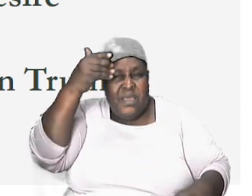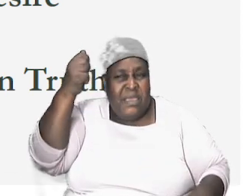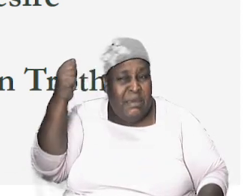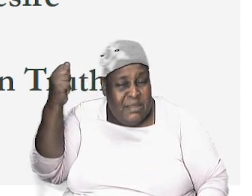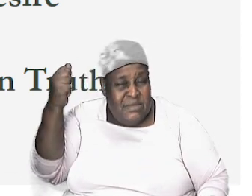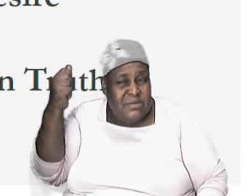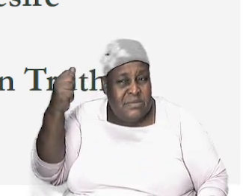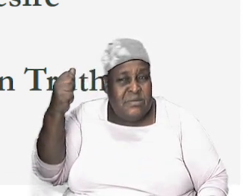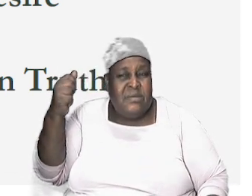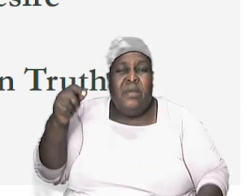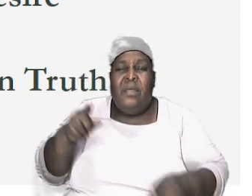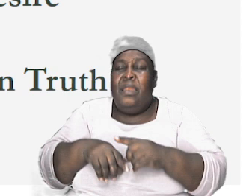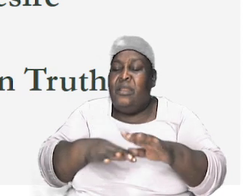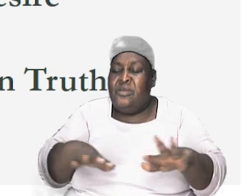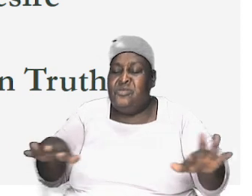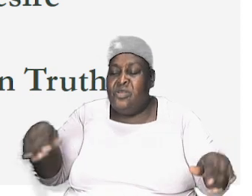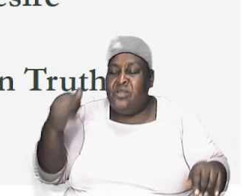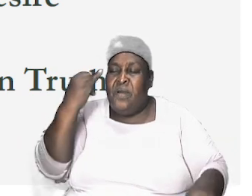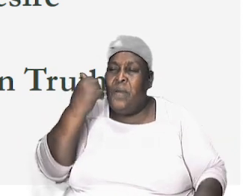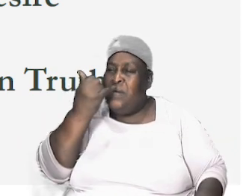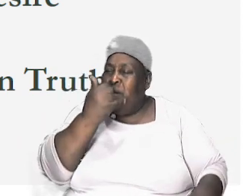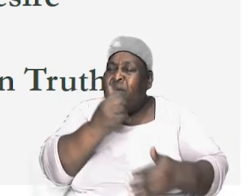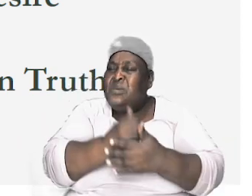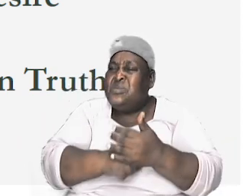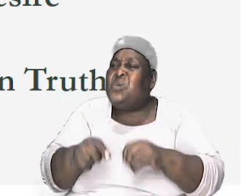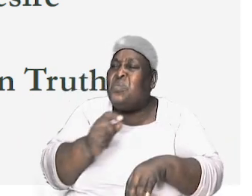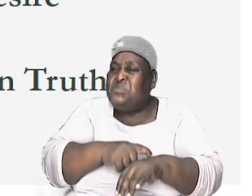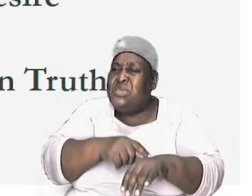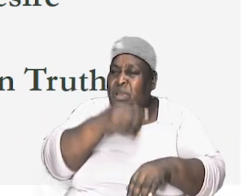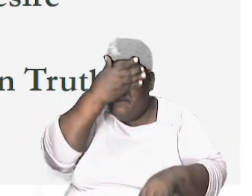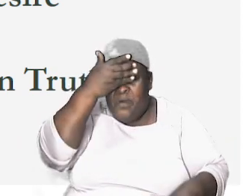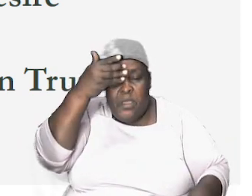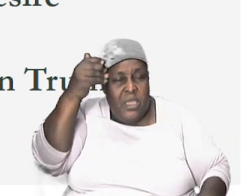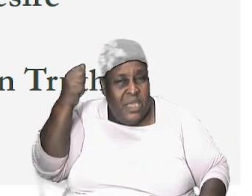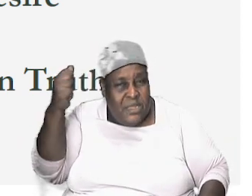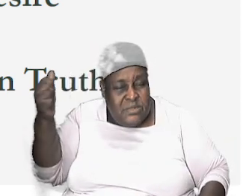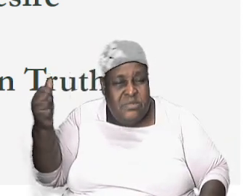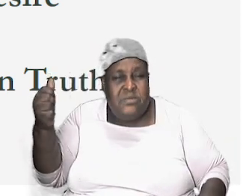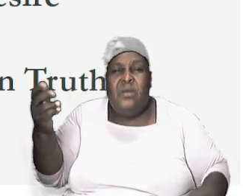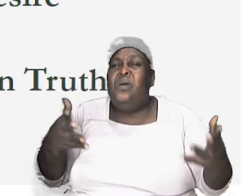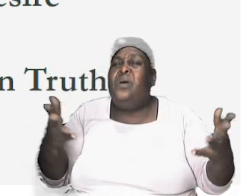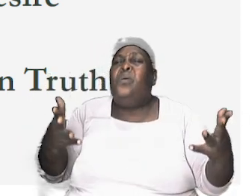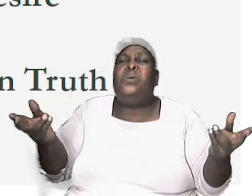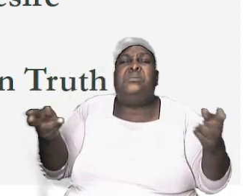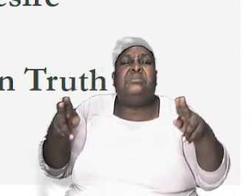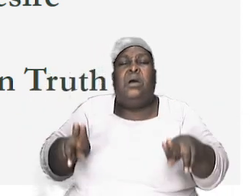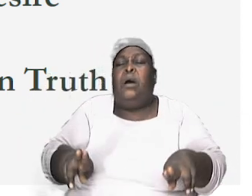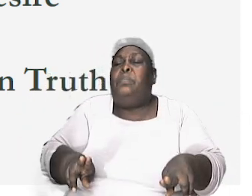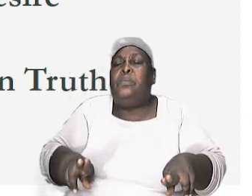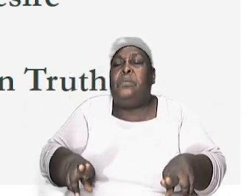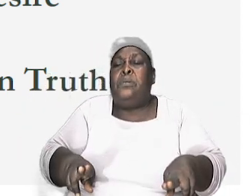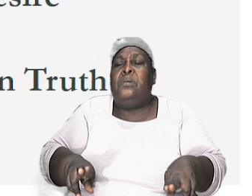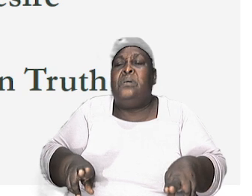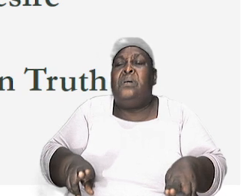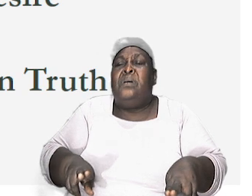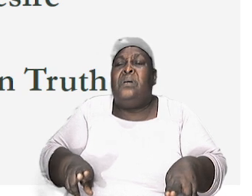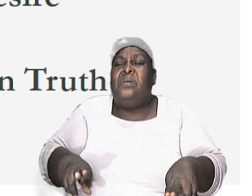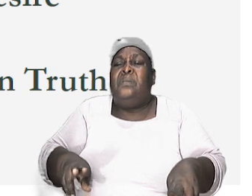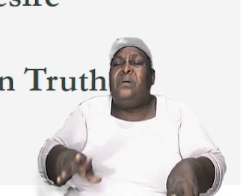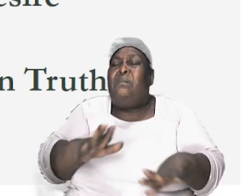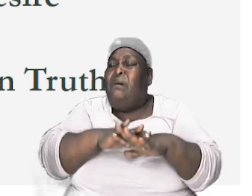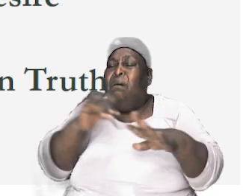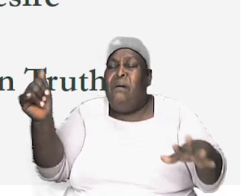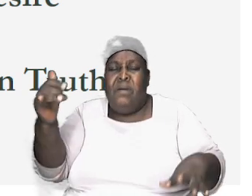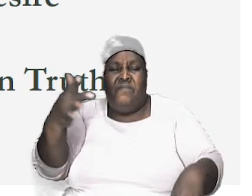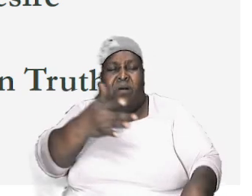of Israel, they sometimes forget. We sometimes forget that whatever we are going through, the tug on our hearts really can